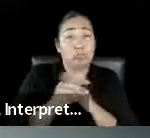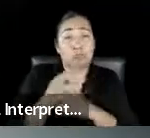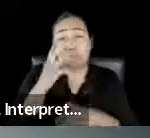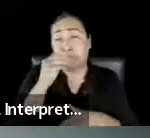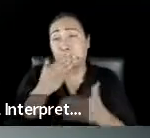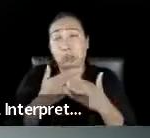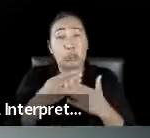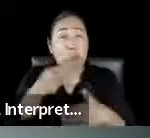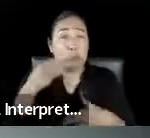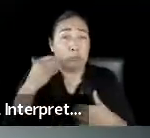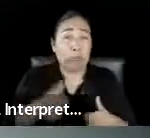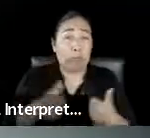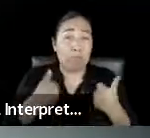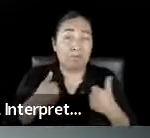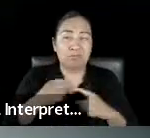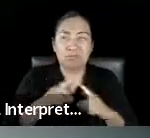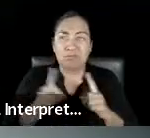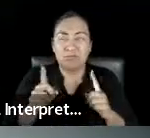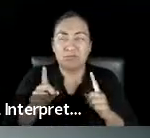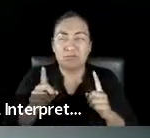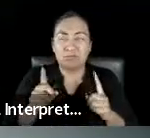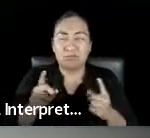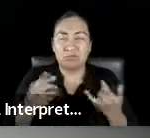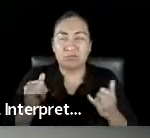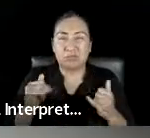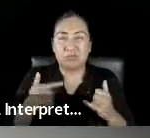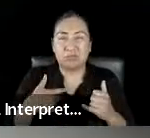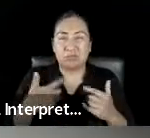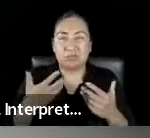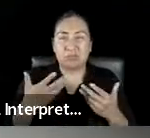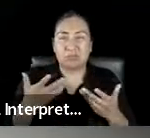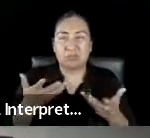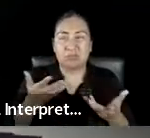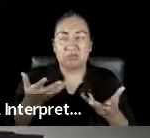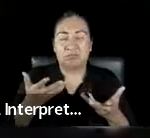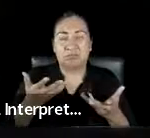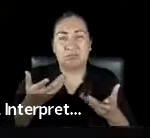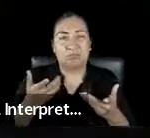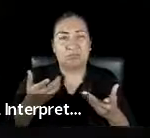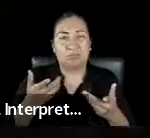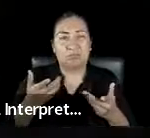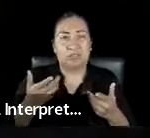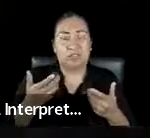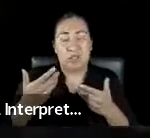Yet, I've been dealing with this weight on my shoulders.